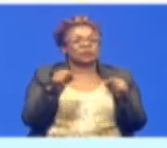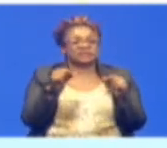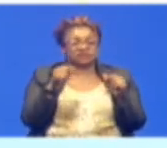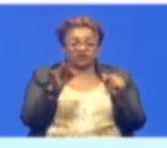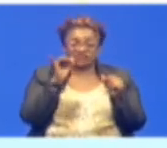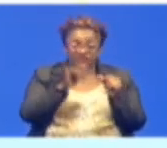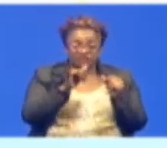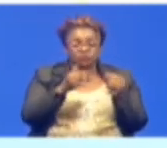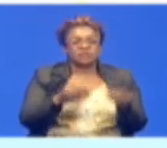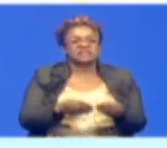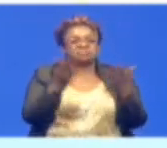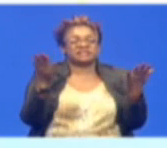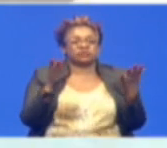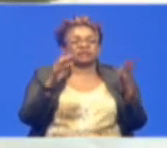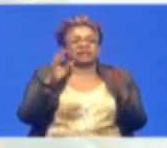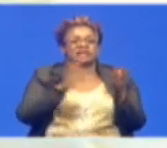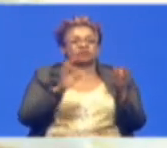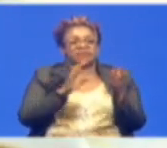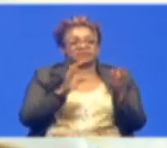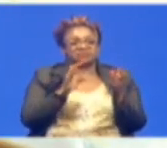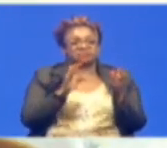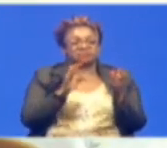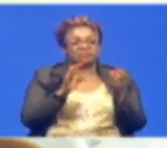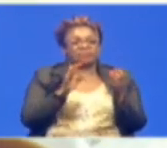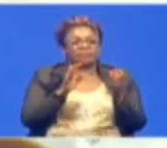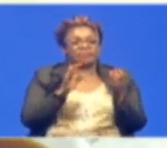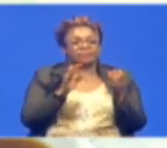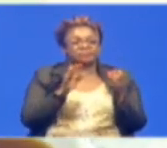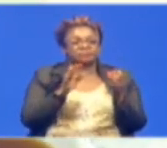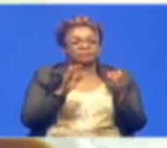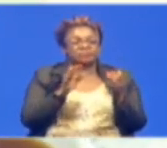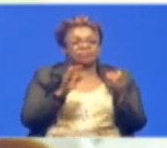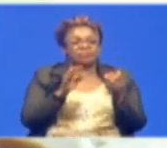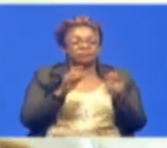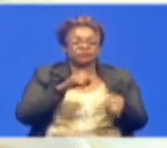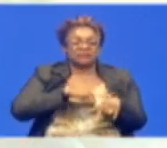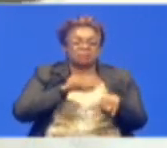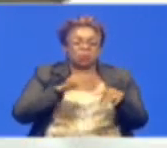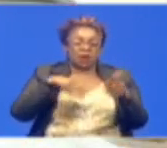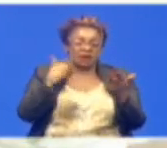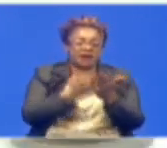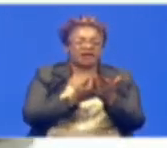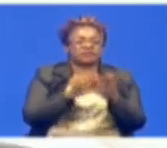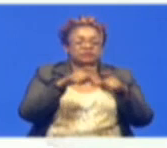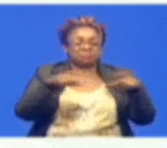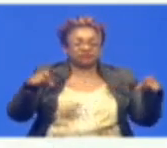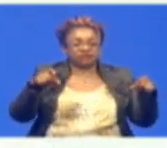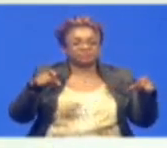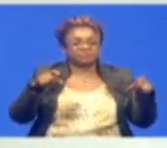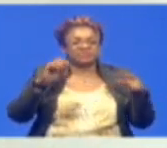tea we are dispatching out to our customers. When the tea taster arrives at the tea tasting bench, the first thing is you